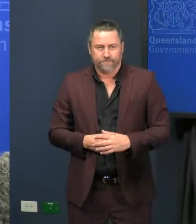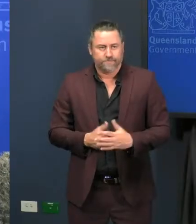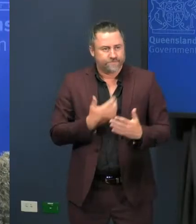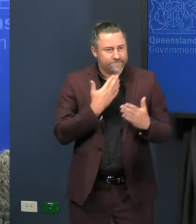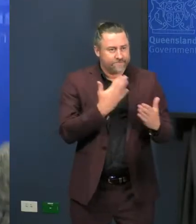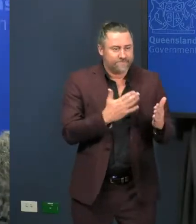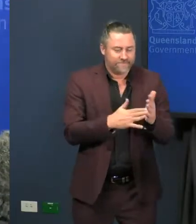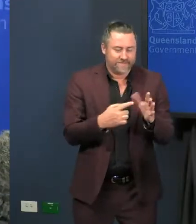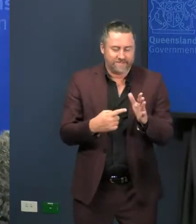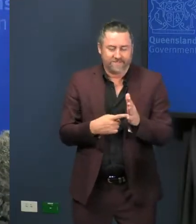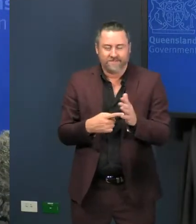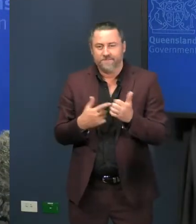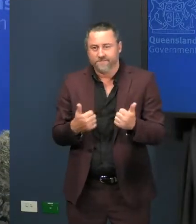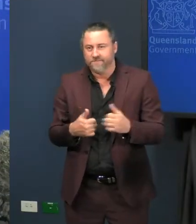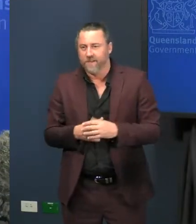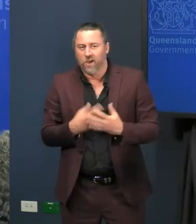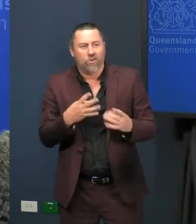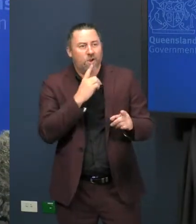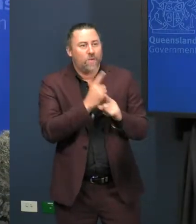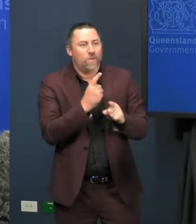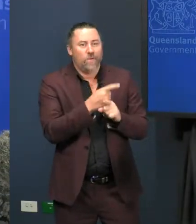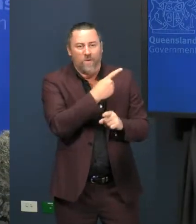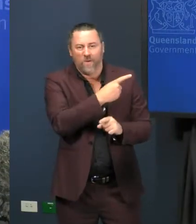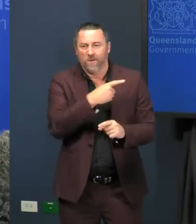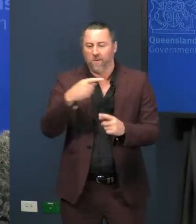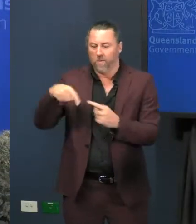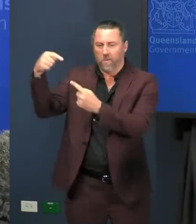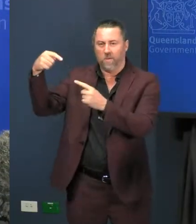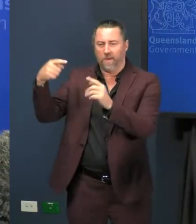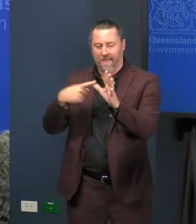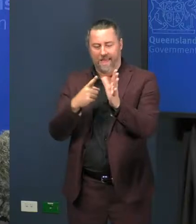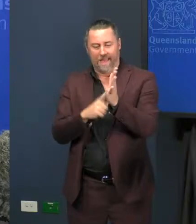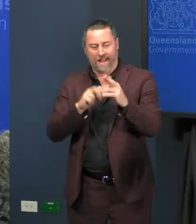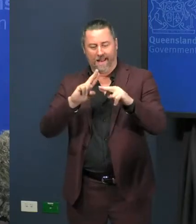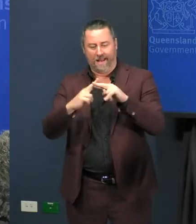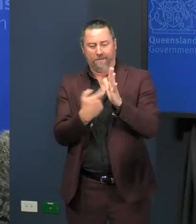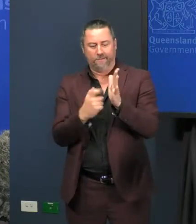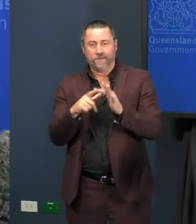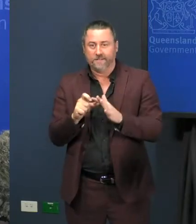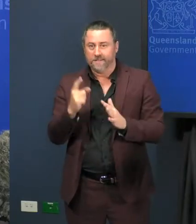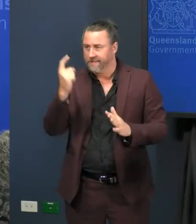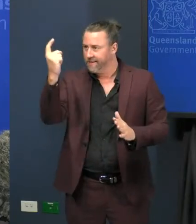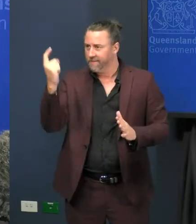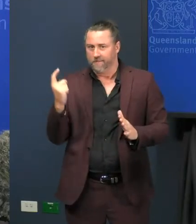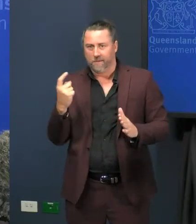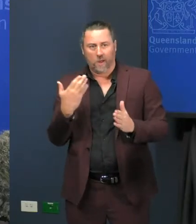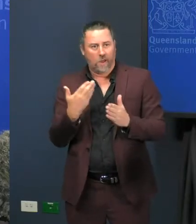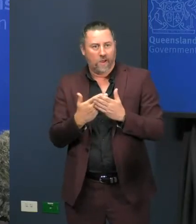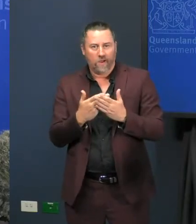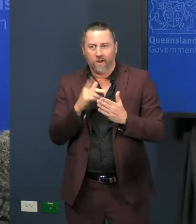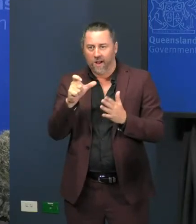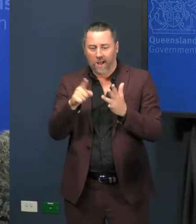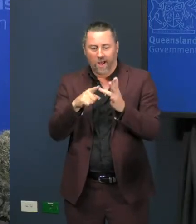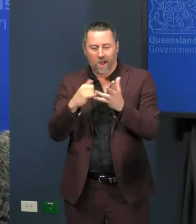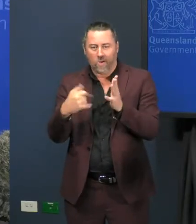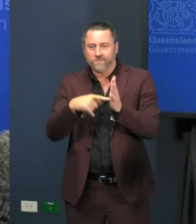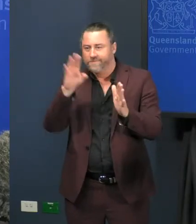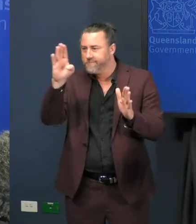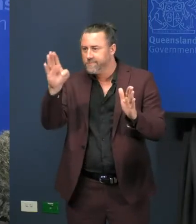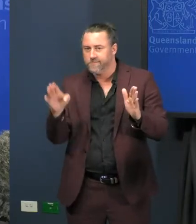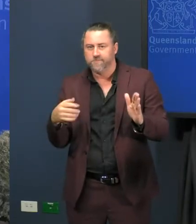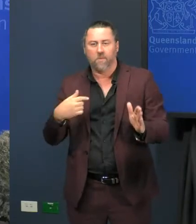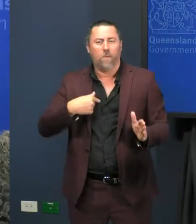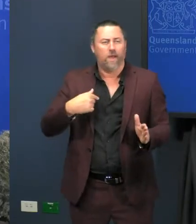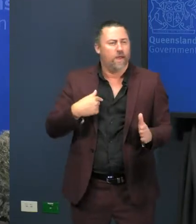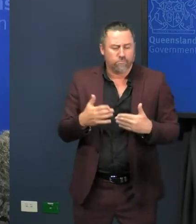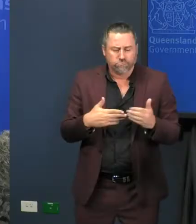Thanks, Matt. As we've just heard, Tropical Cyclone Alfred continues to track down the coast. The disaster management system has been